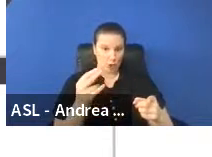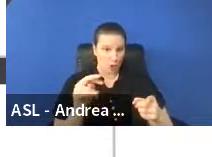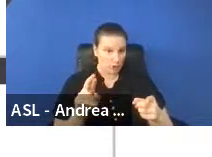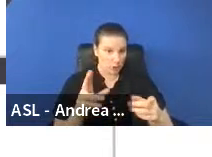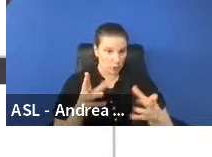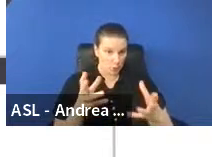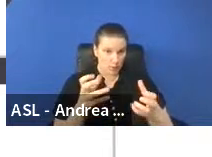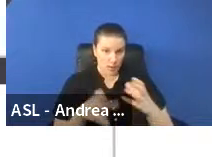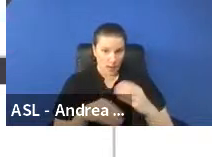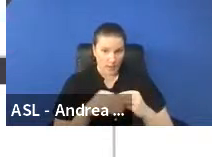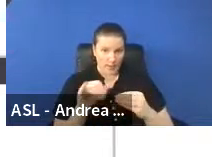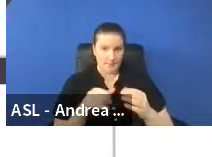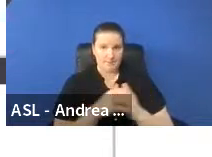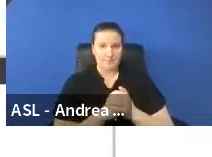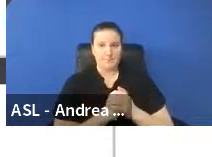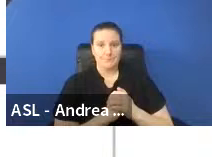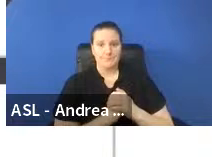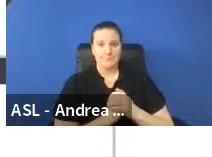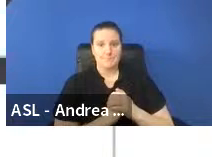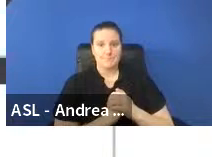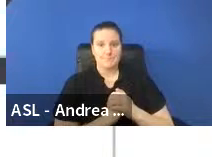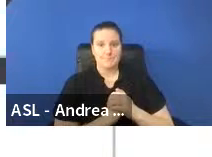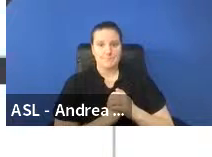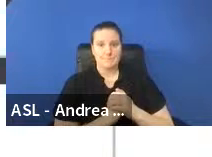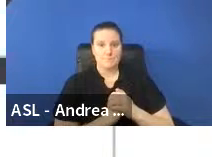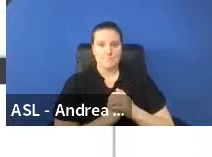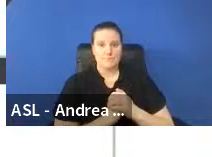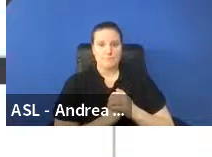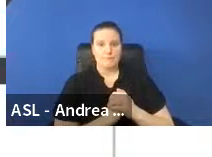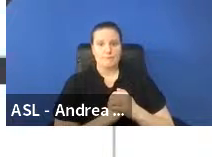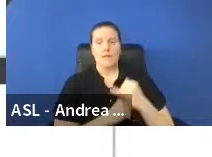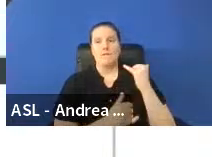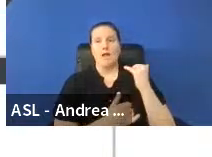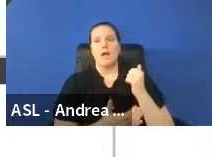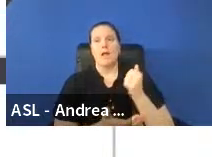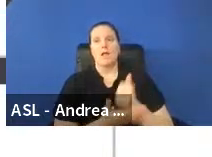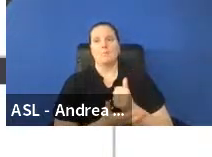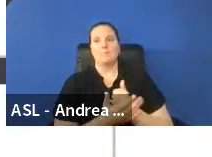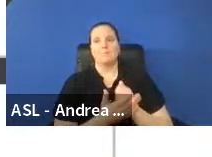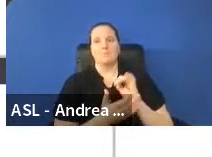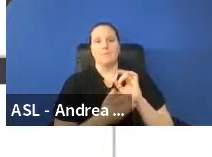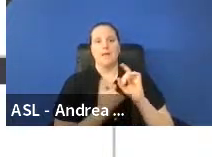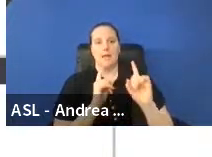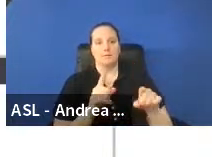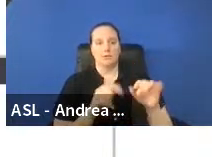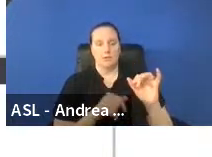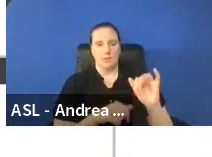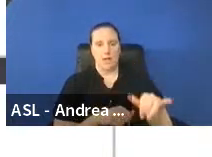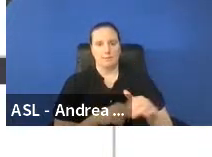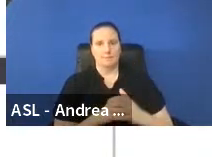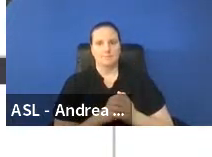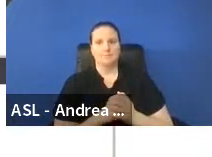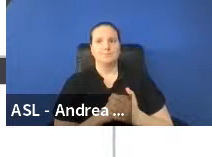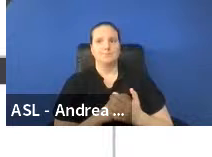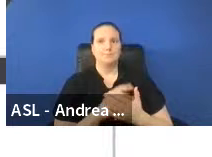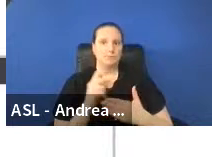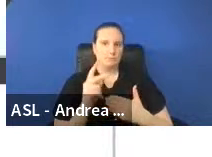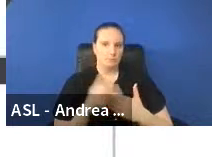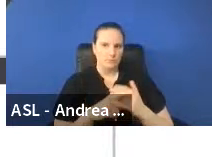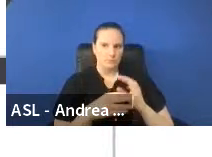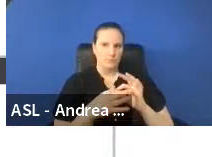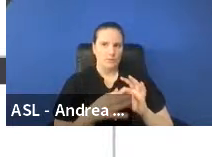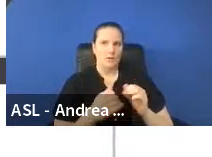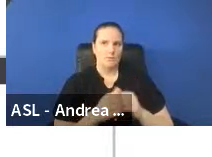on that. So if I can jump in on that question, our program in regards to